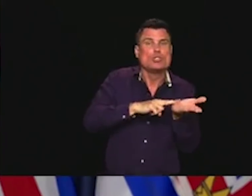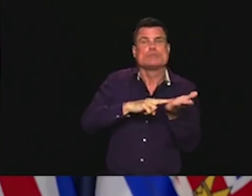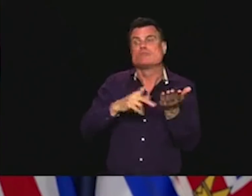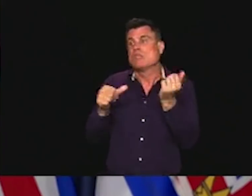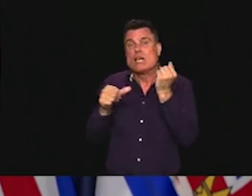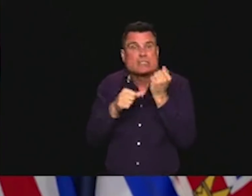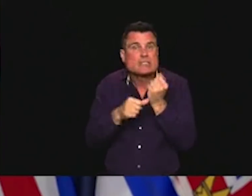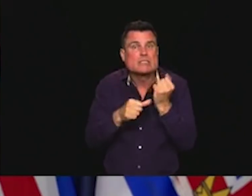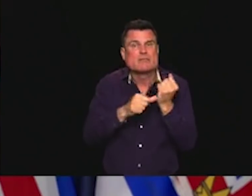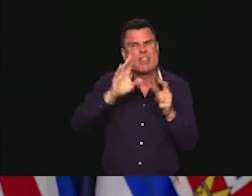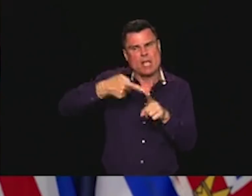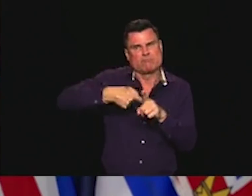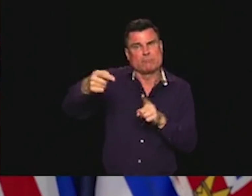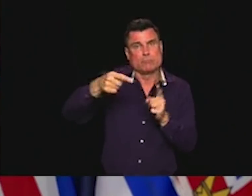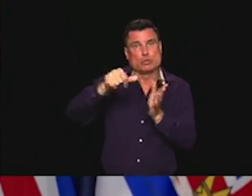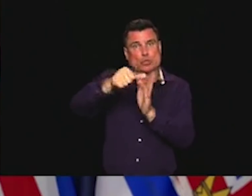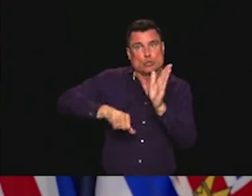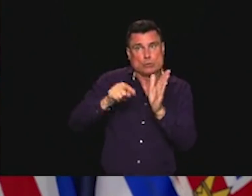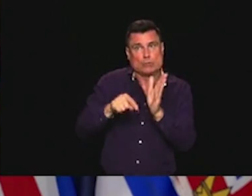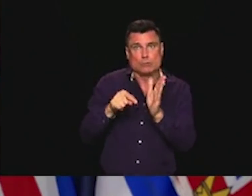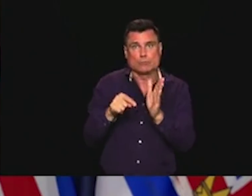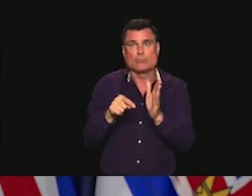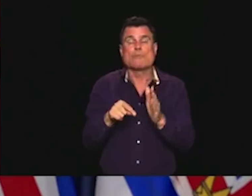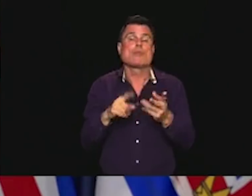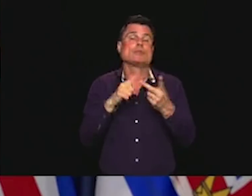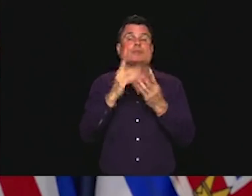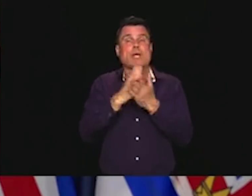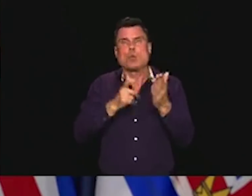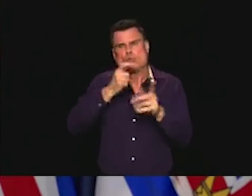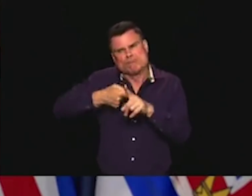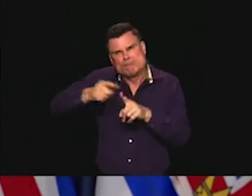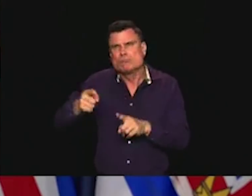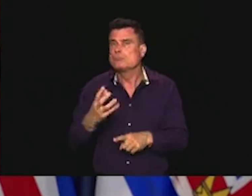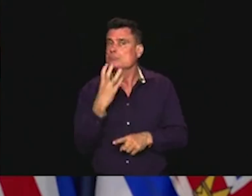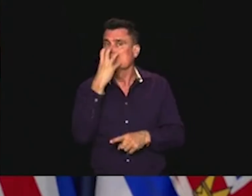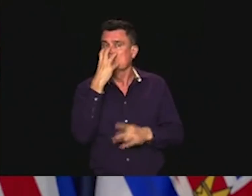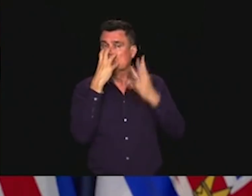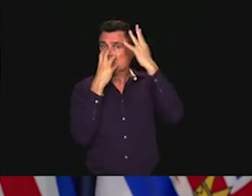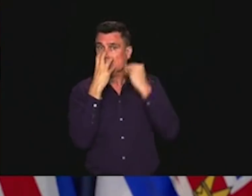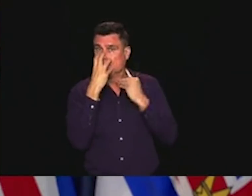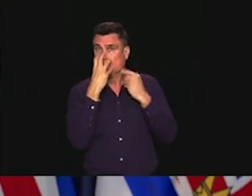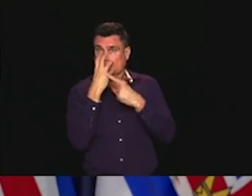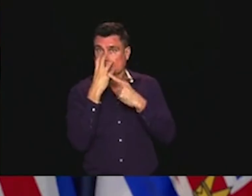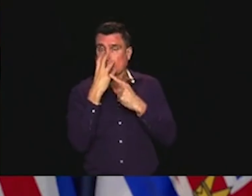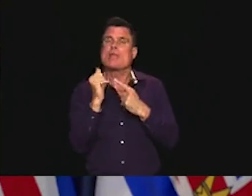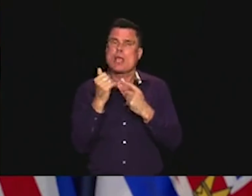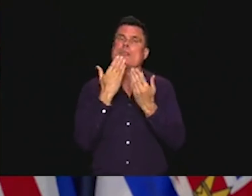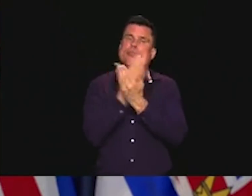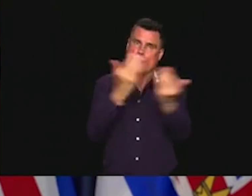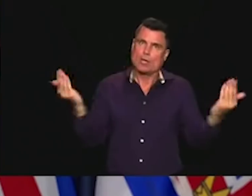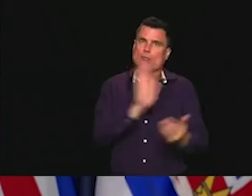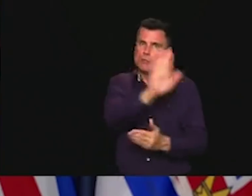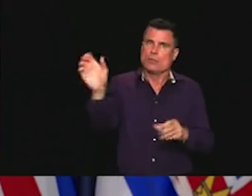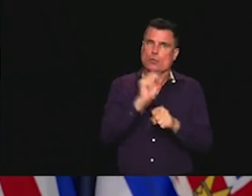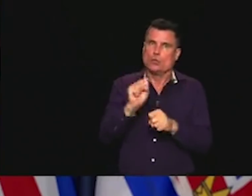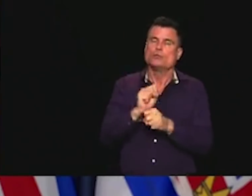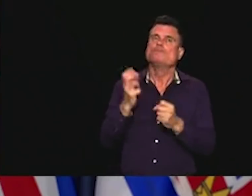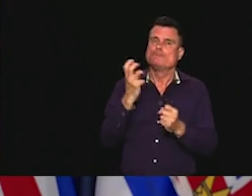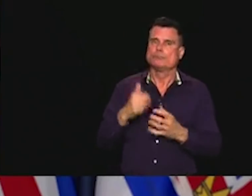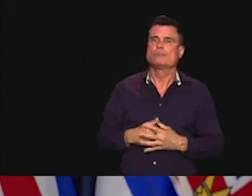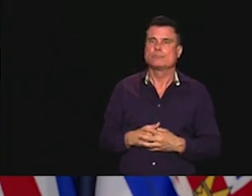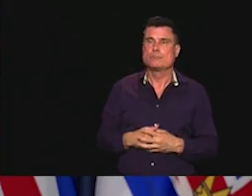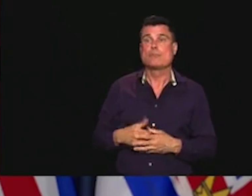pre-COVID level of operating for scheduled surgeries. I wanted to thank everyone involved in this extraordinary process, extraordinary at